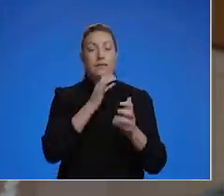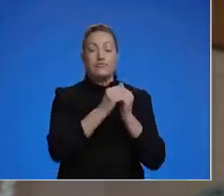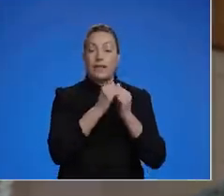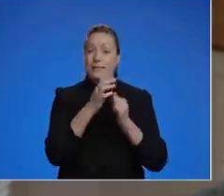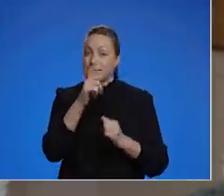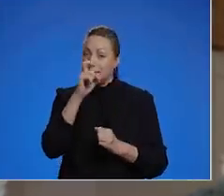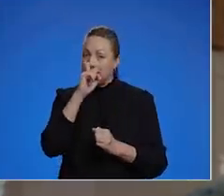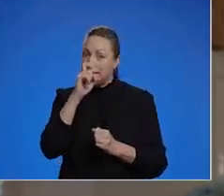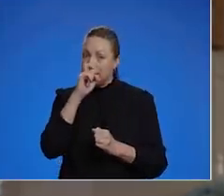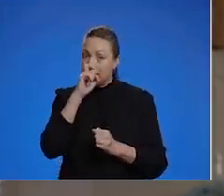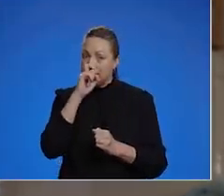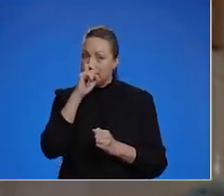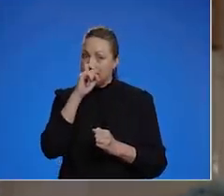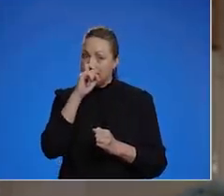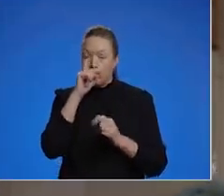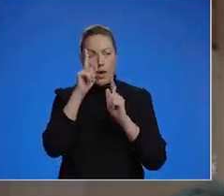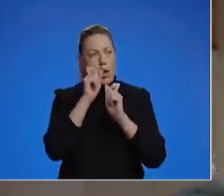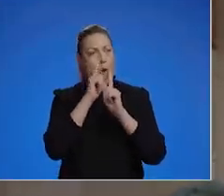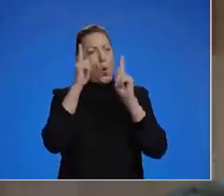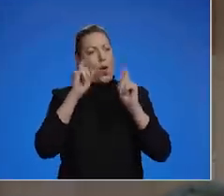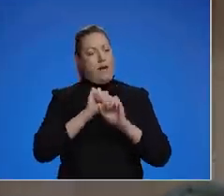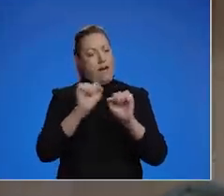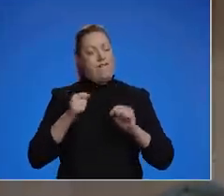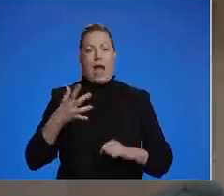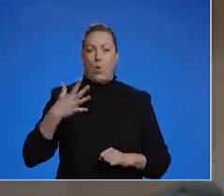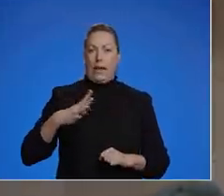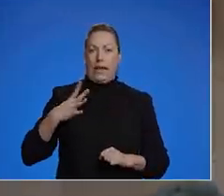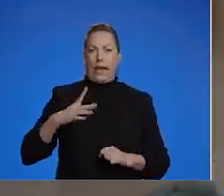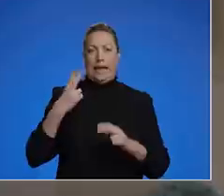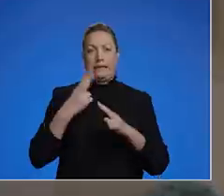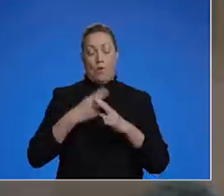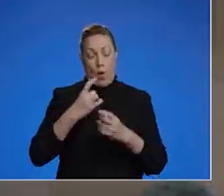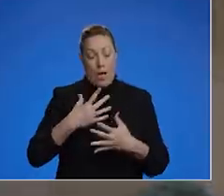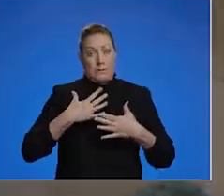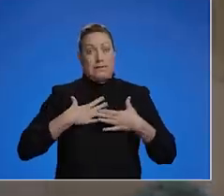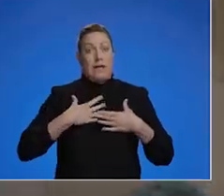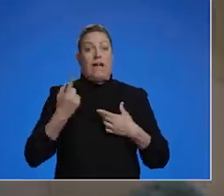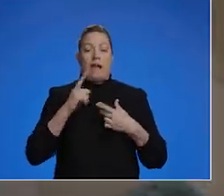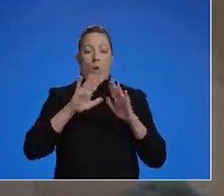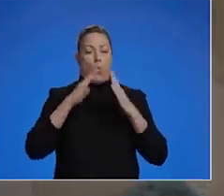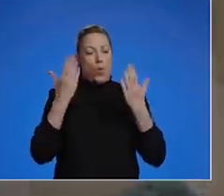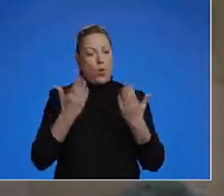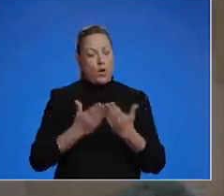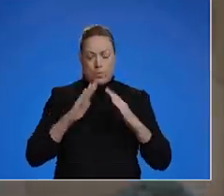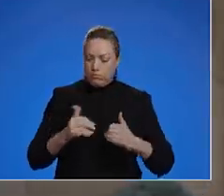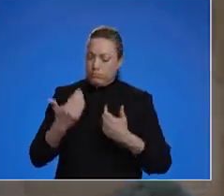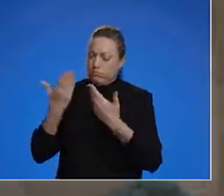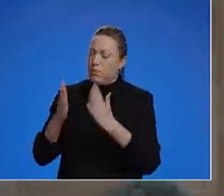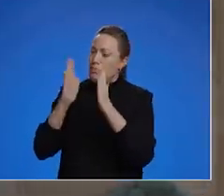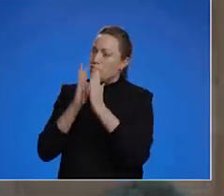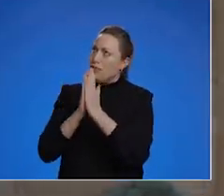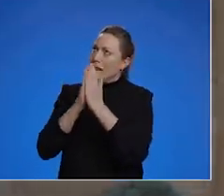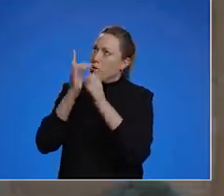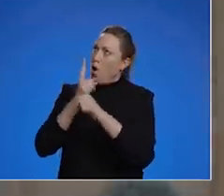My brothers and sisters, alert to our needs and the needs of the whole world, let us bring our prayers before the God of